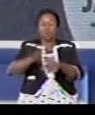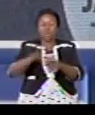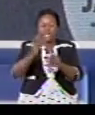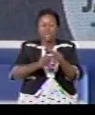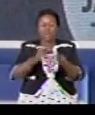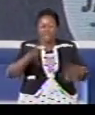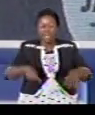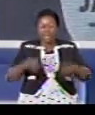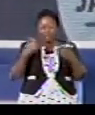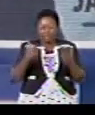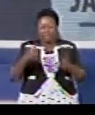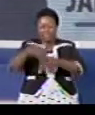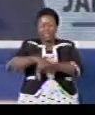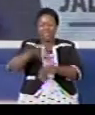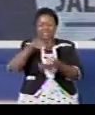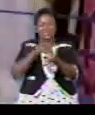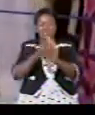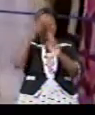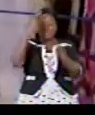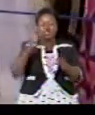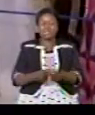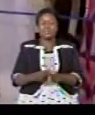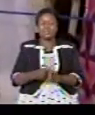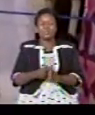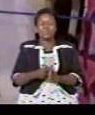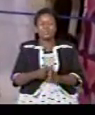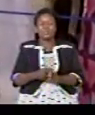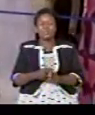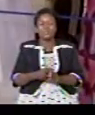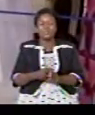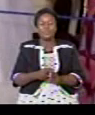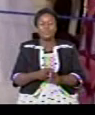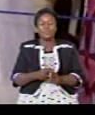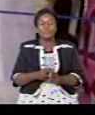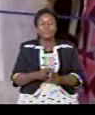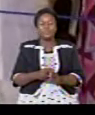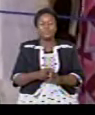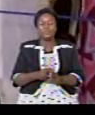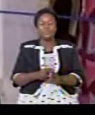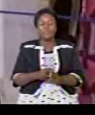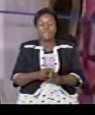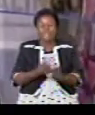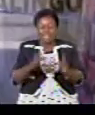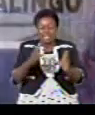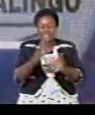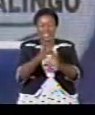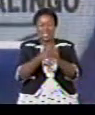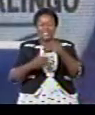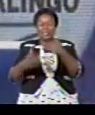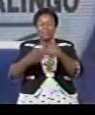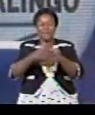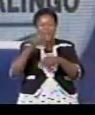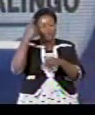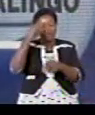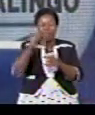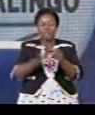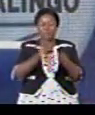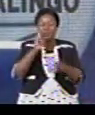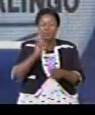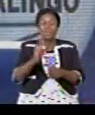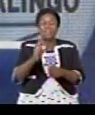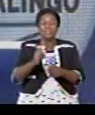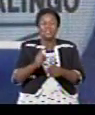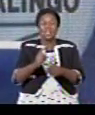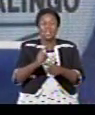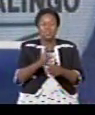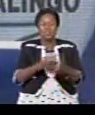life tonight in Jesus' name. Recovery for everyone. Restoration